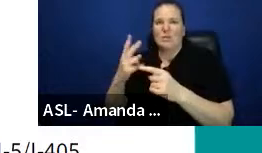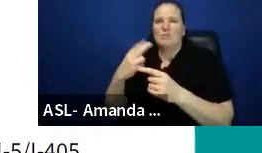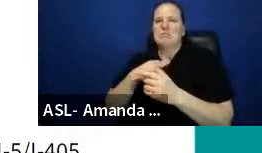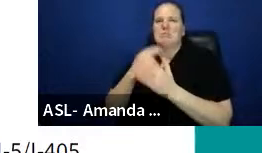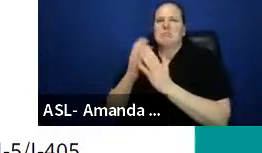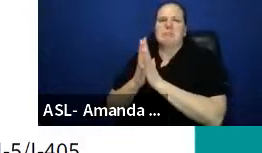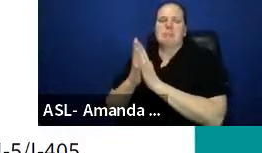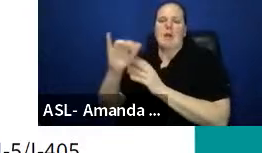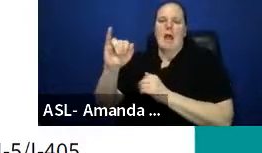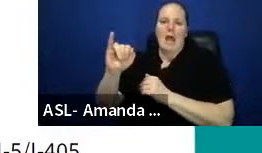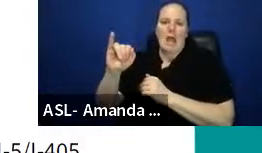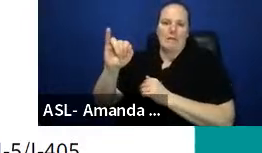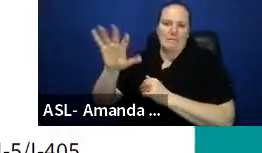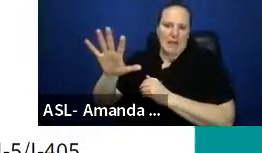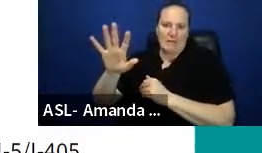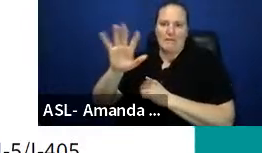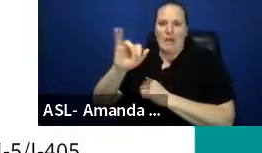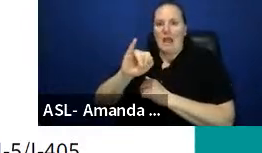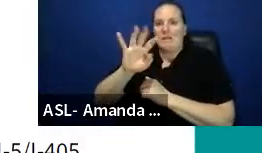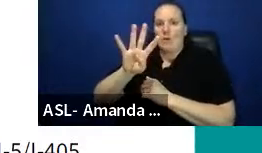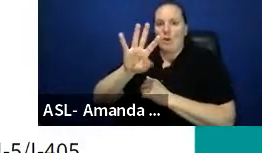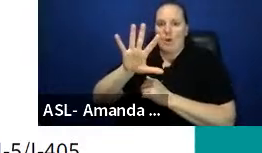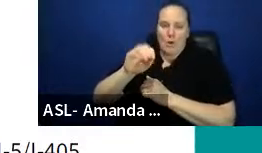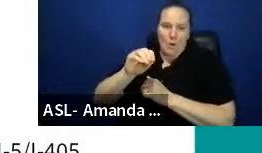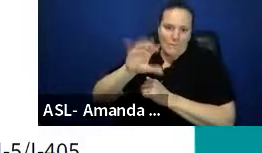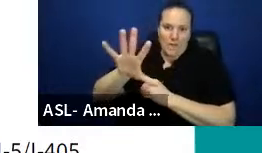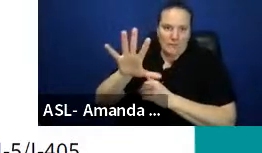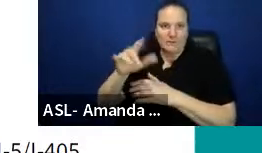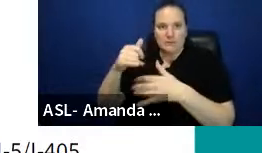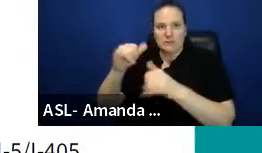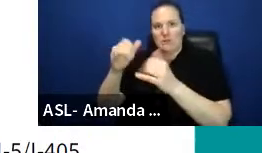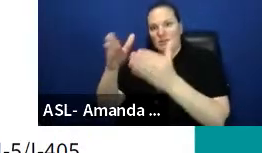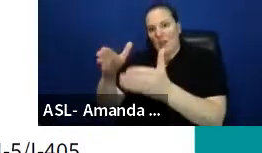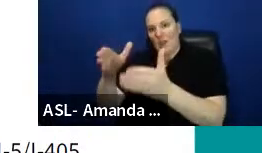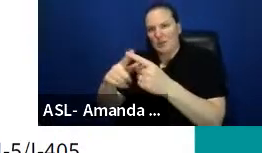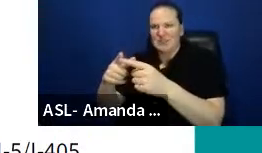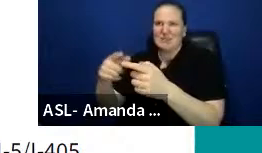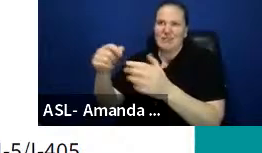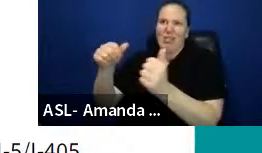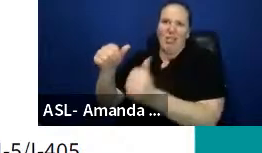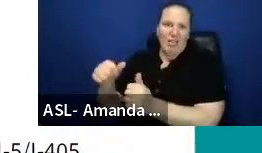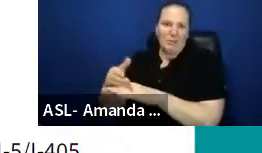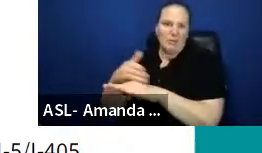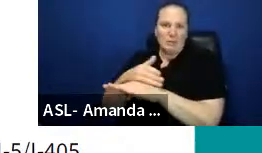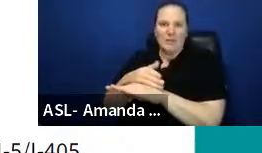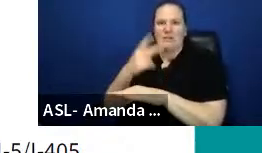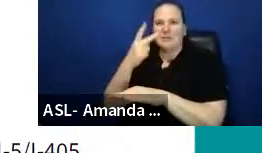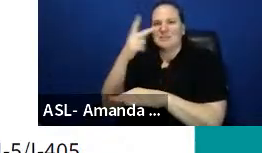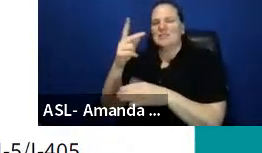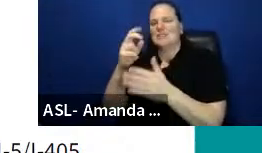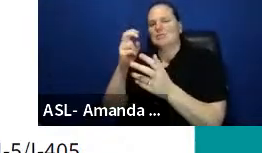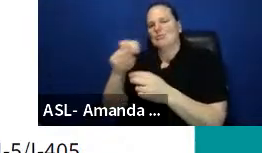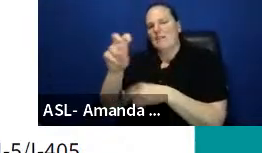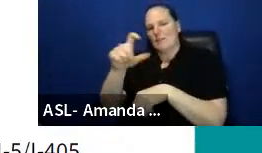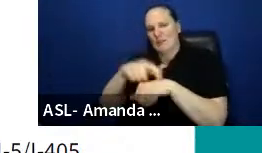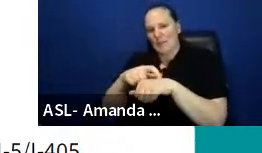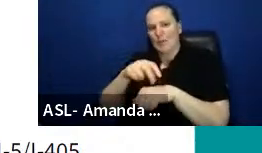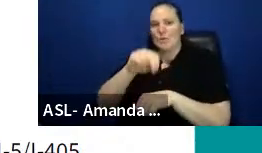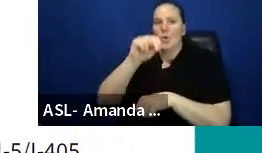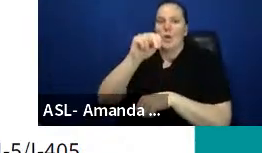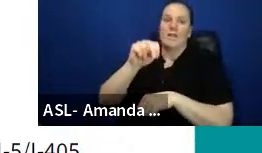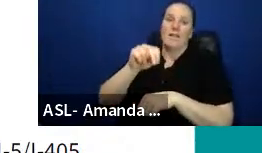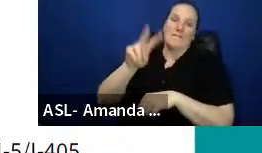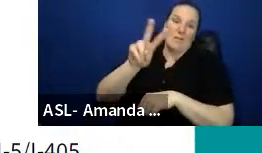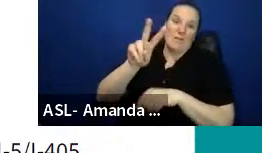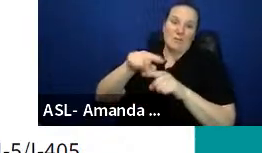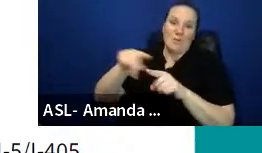I-5, I-405 split still kind of remains in there. So that's kind of dampening the improvement. So here you can kind of see the travel time. If you go from North Vancouver at